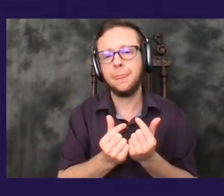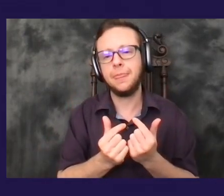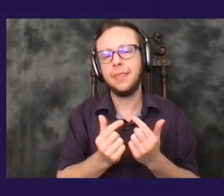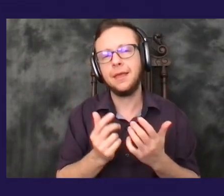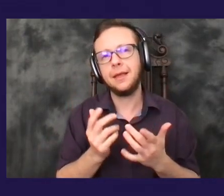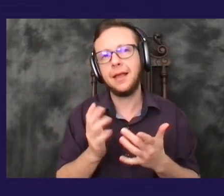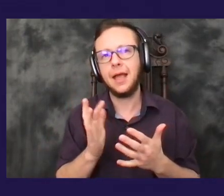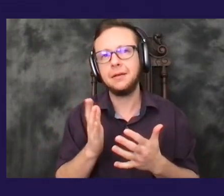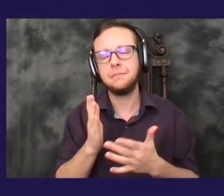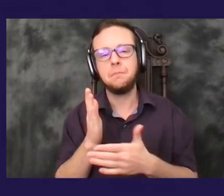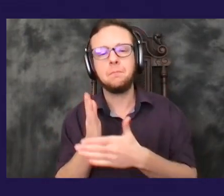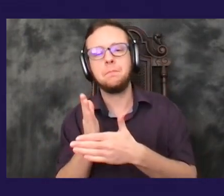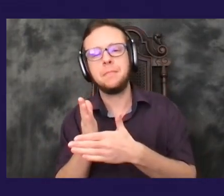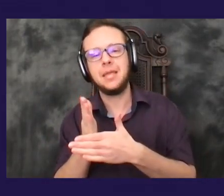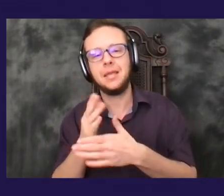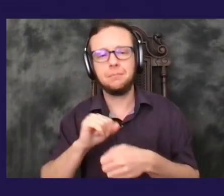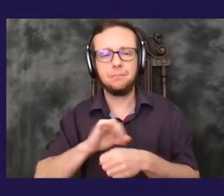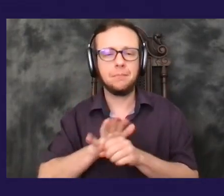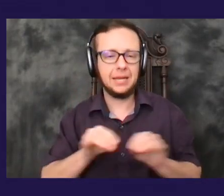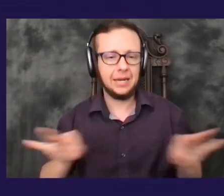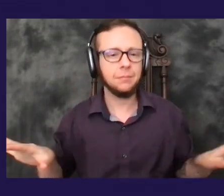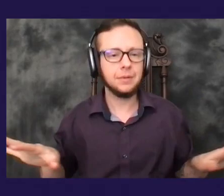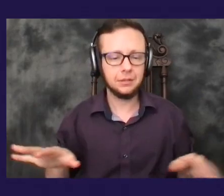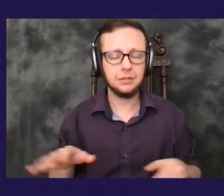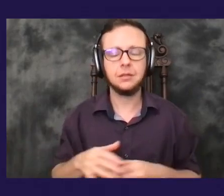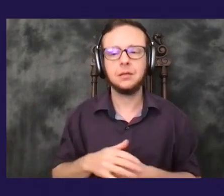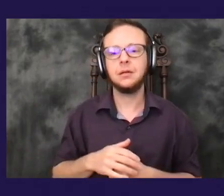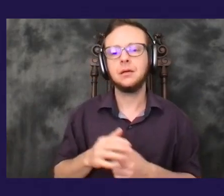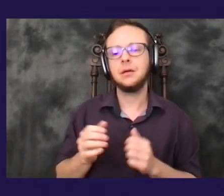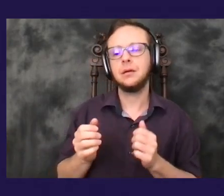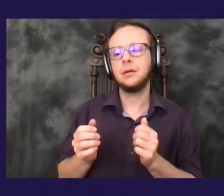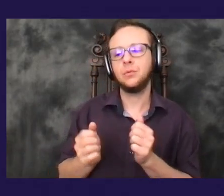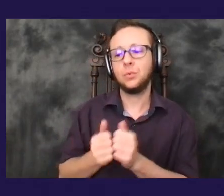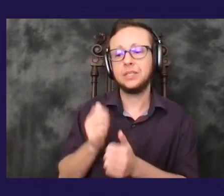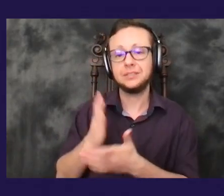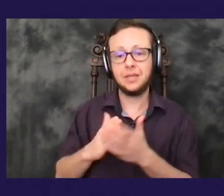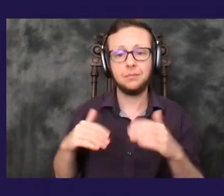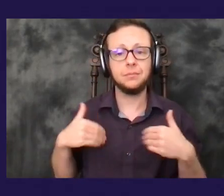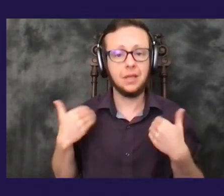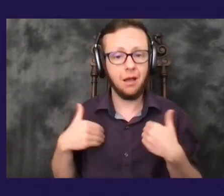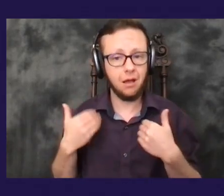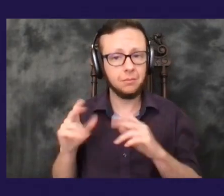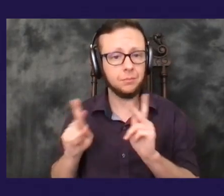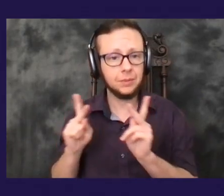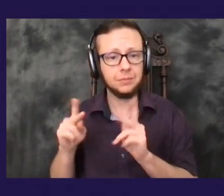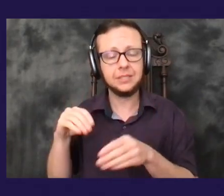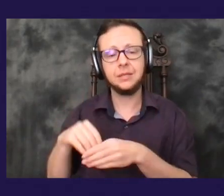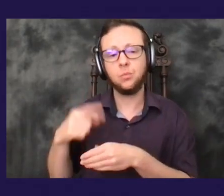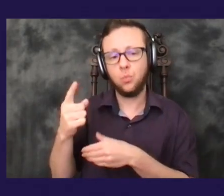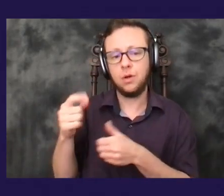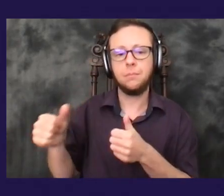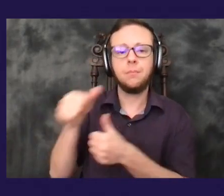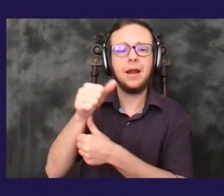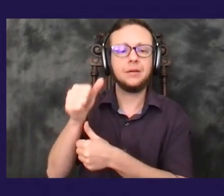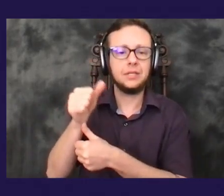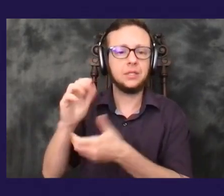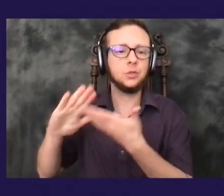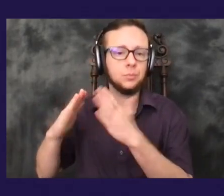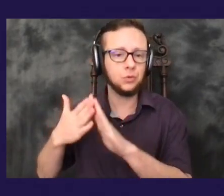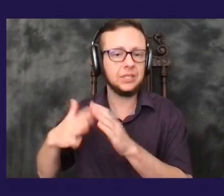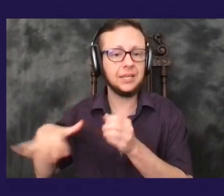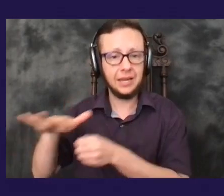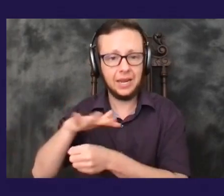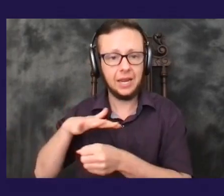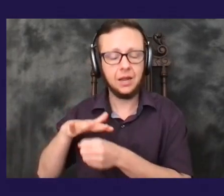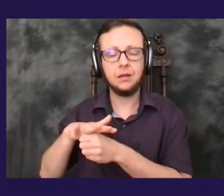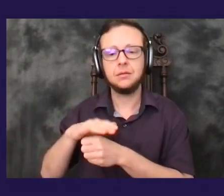midway through the pandemic with some young people in one of our priority community areas. And it wasn't